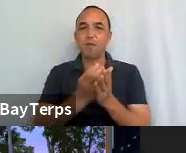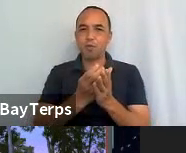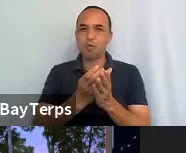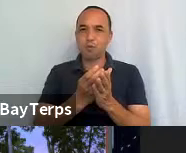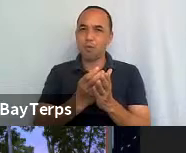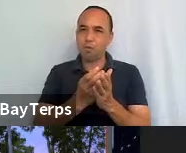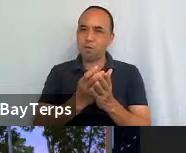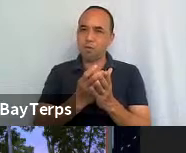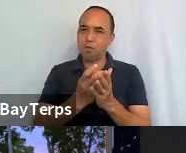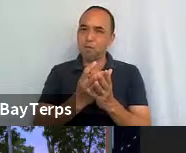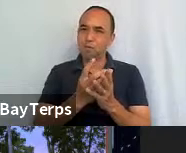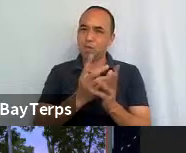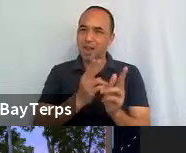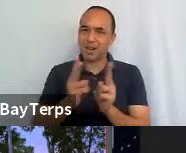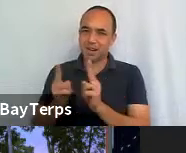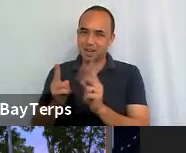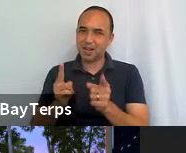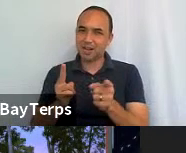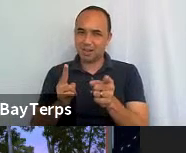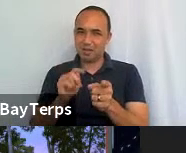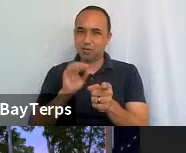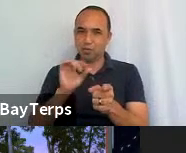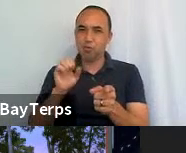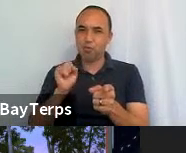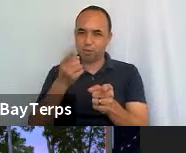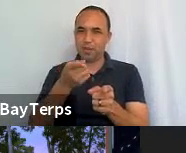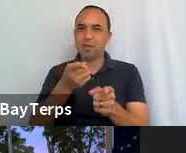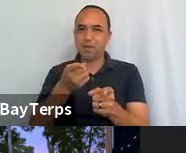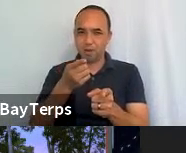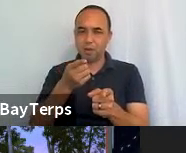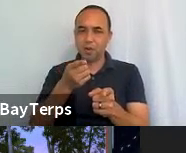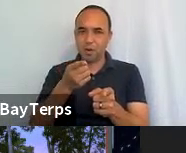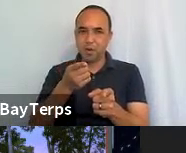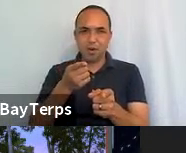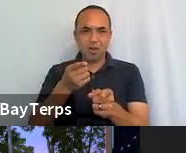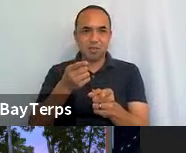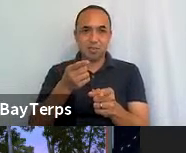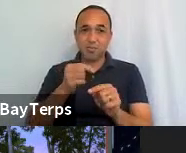are going to live. So just come in here, open it up,